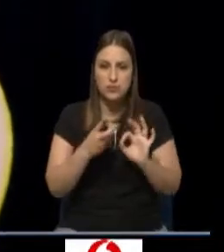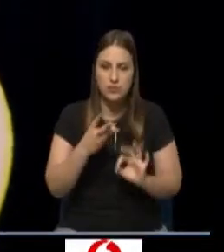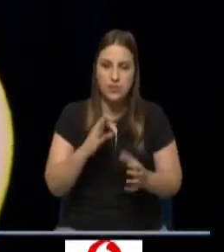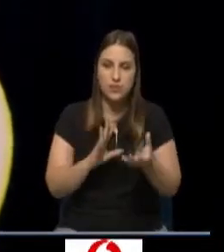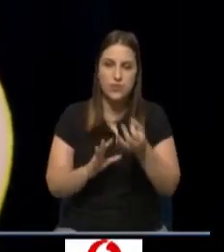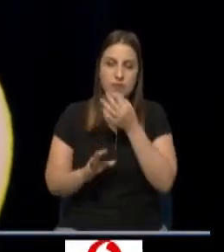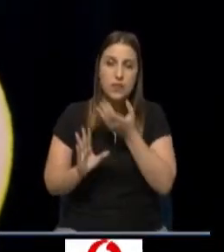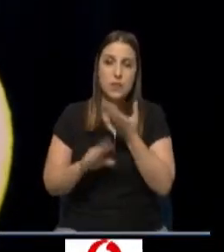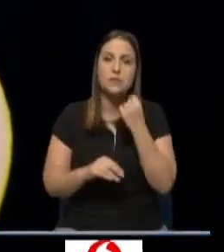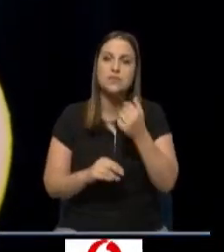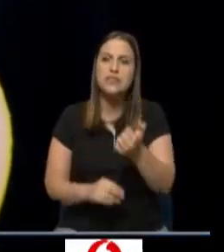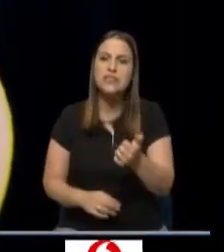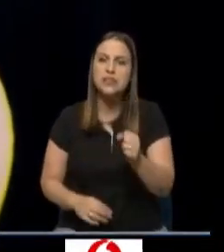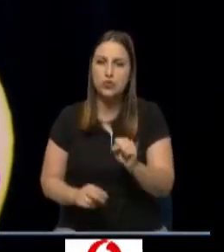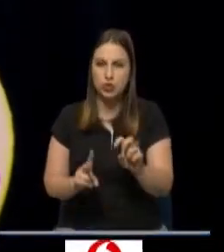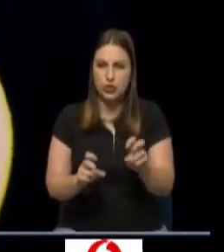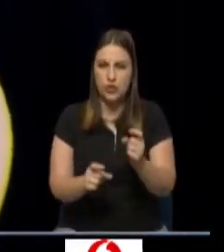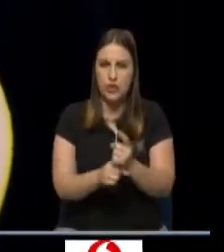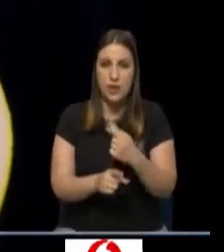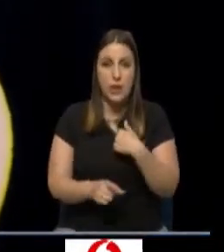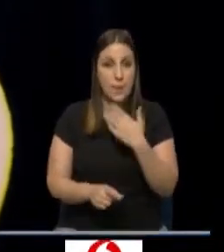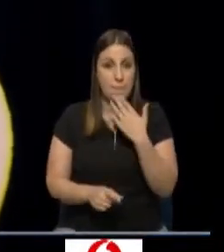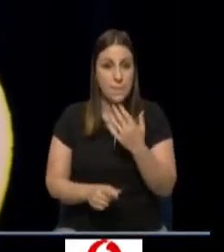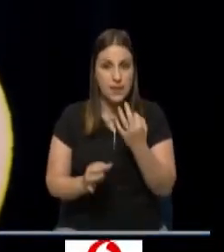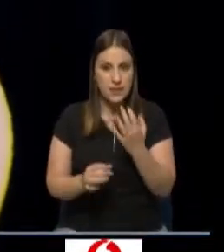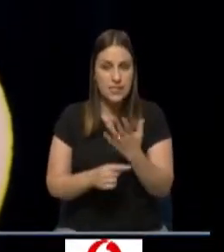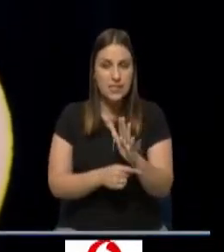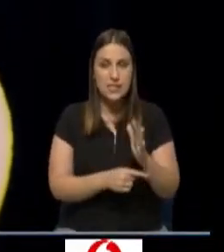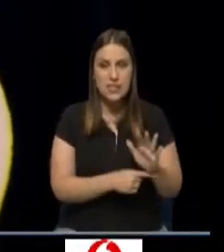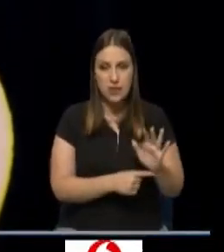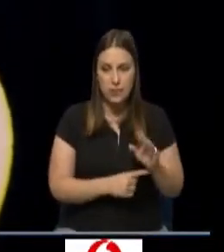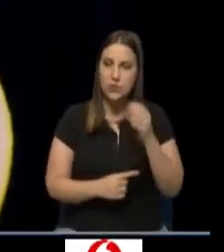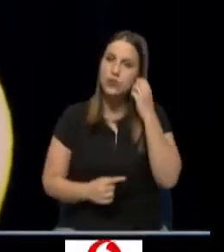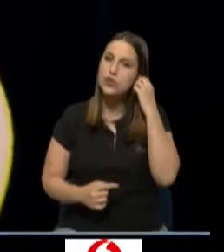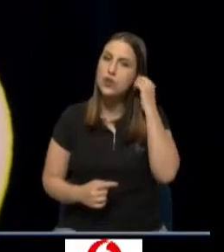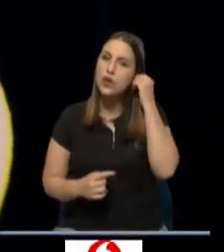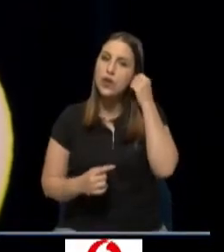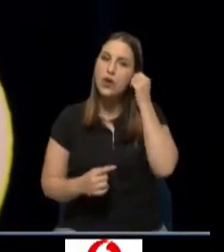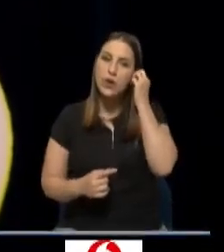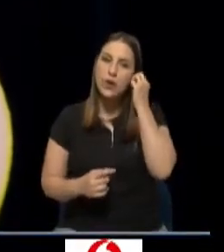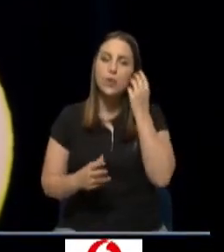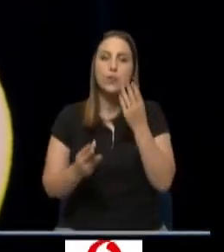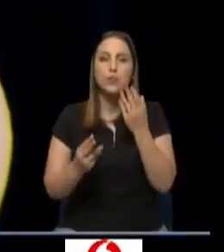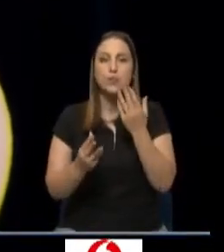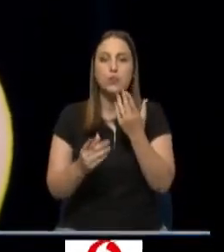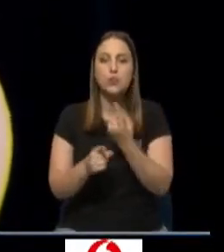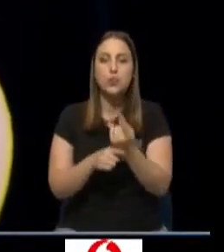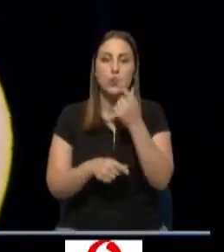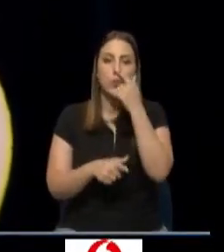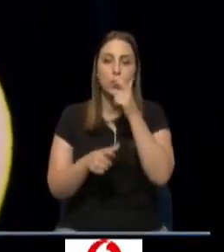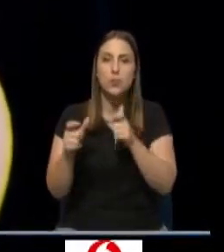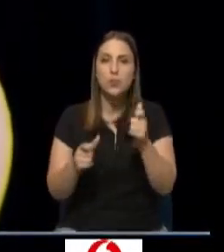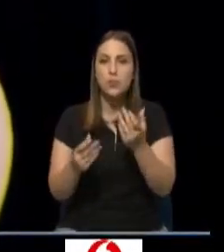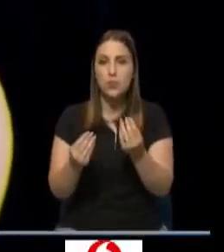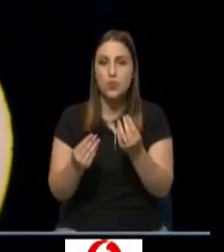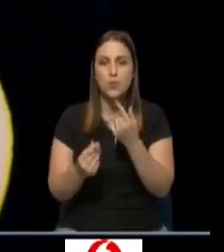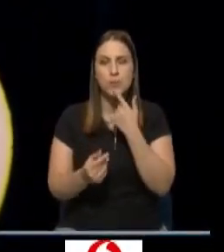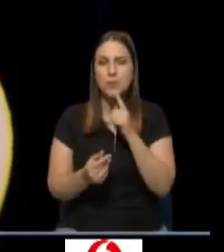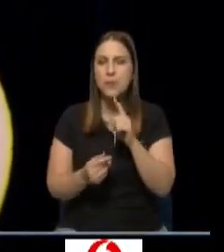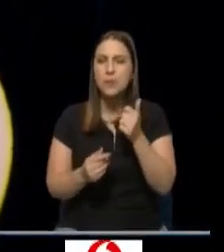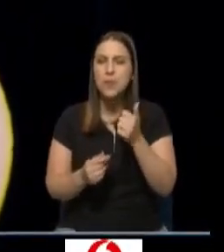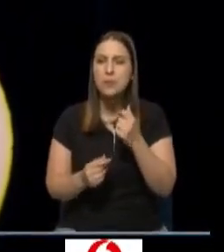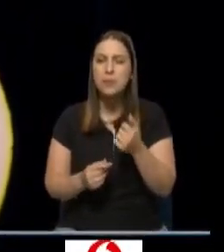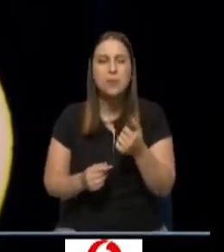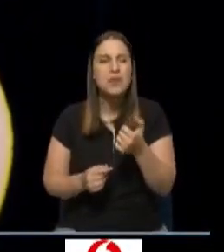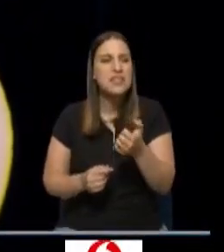if you could just be a little bit briefer in your answers, as we can cover more topics. A lot of people haven't